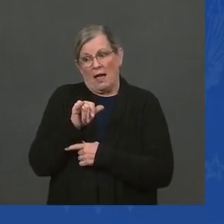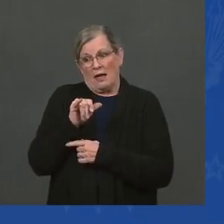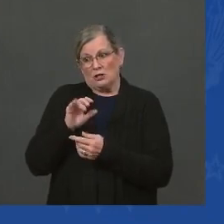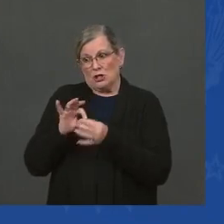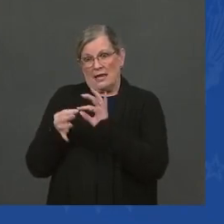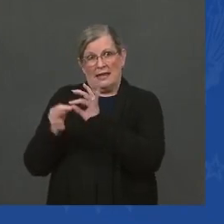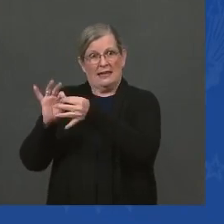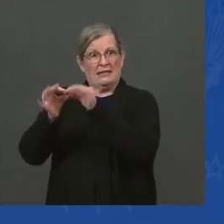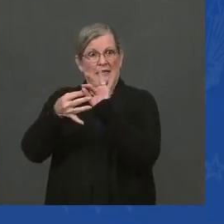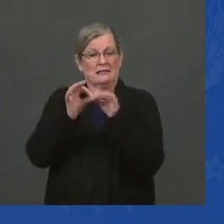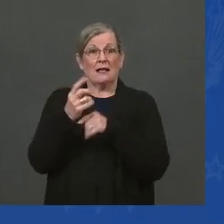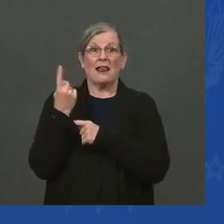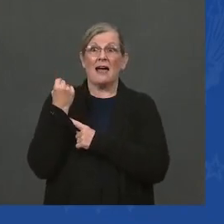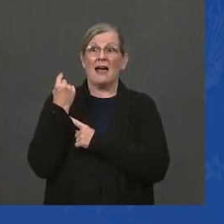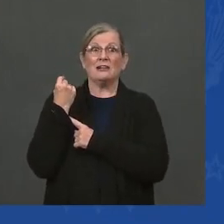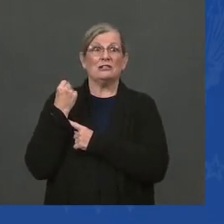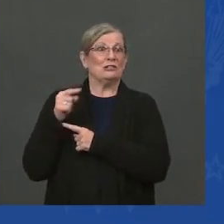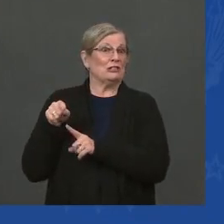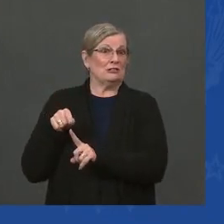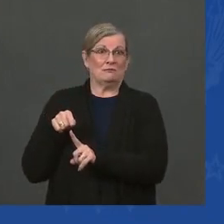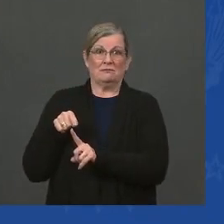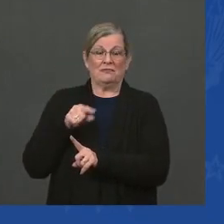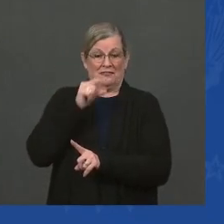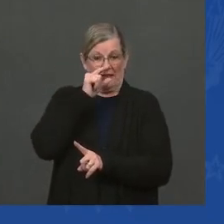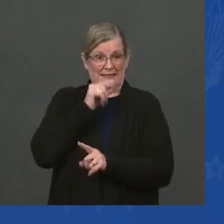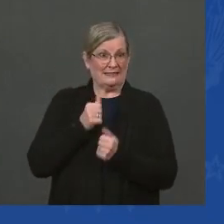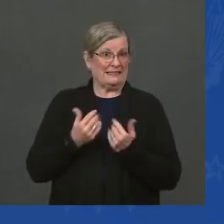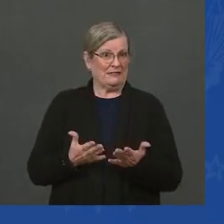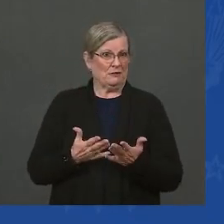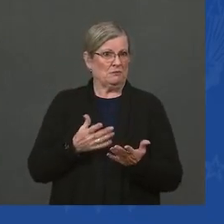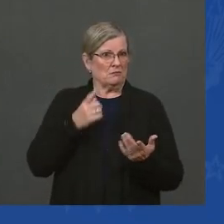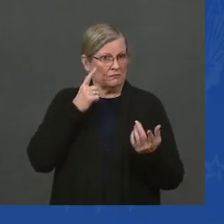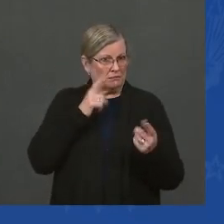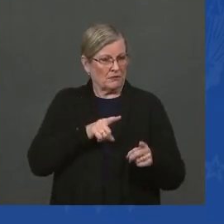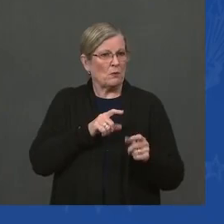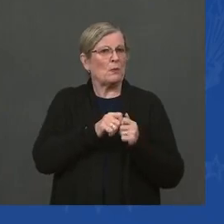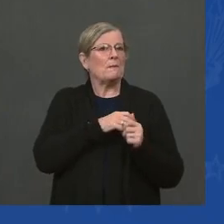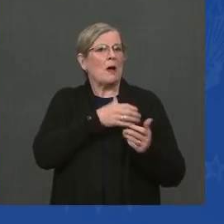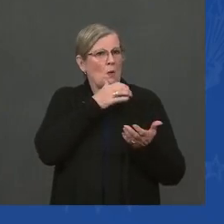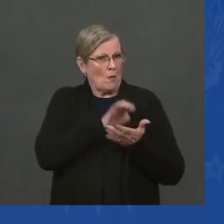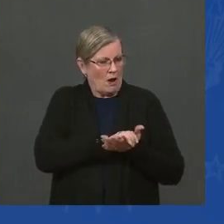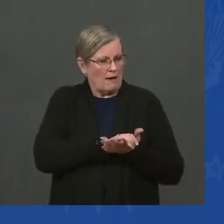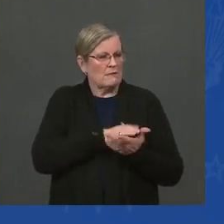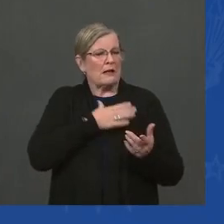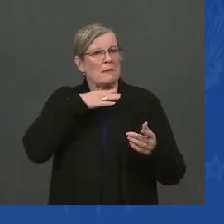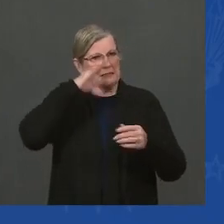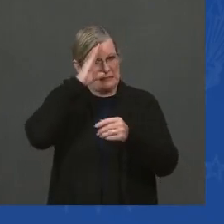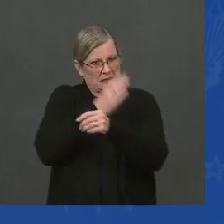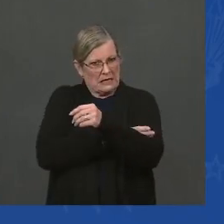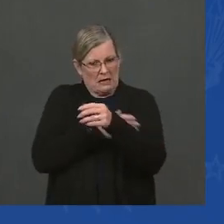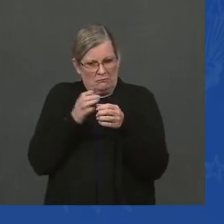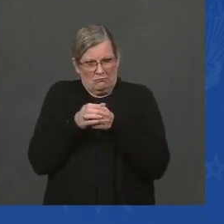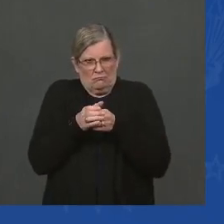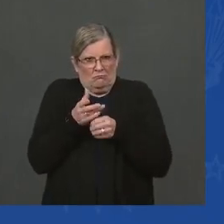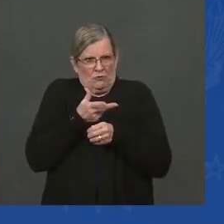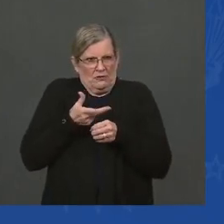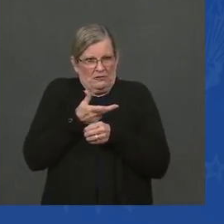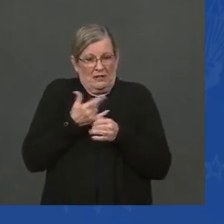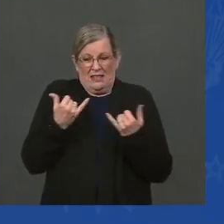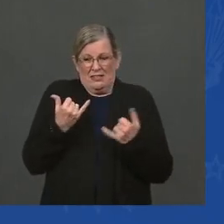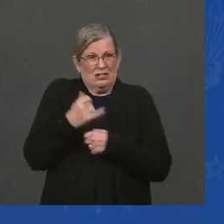my son-in-law. This Thanksgiving, we're all in a very different circumstance. Things are a hell of a lot better, and